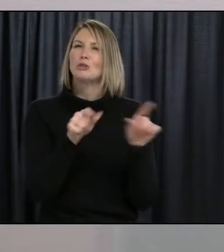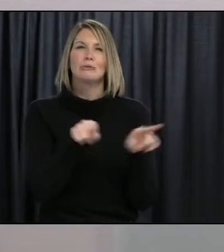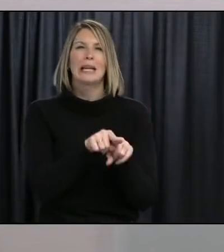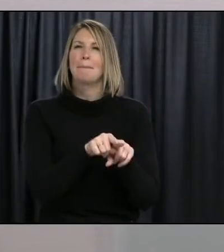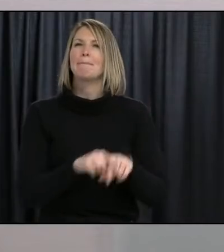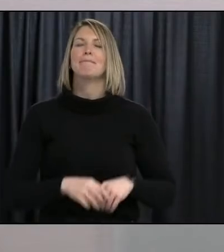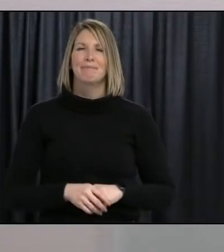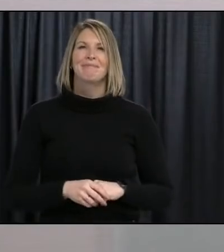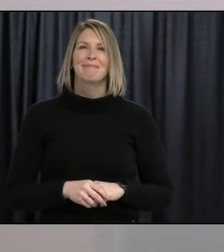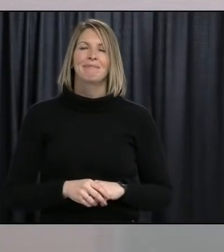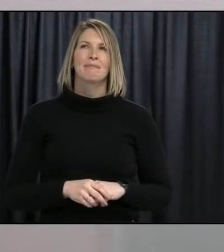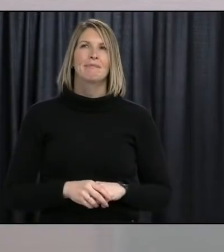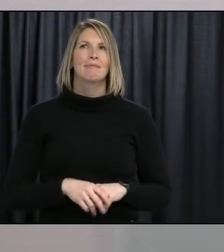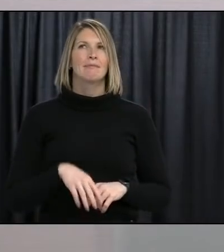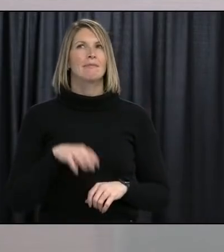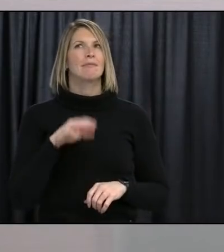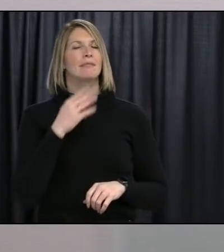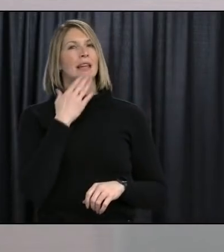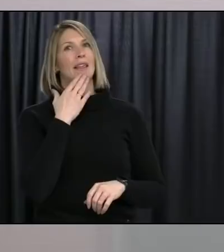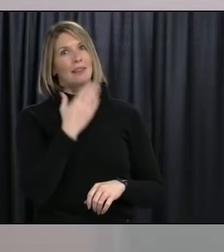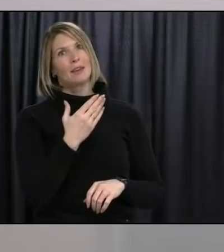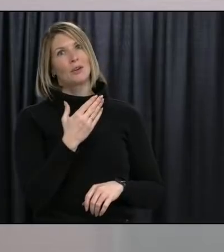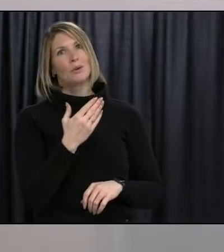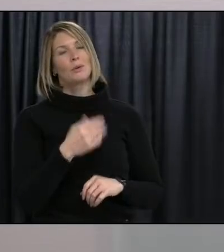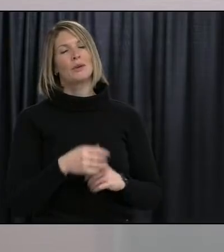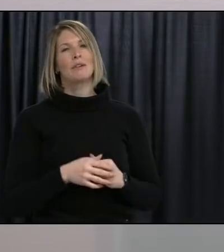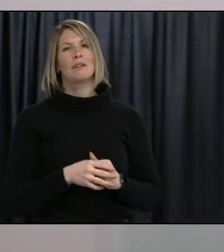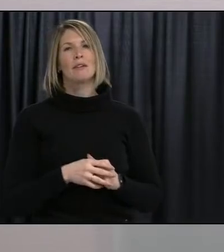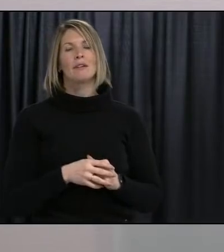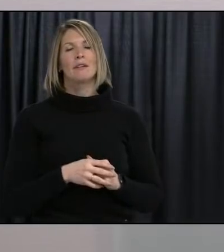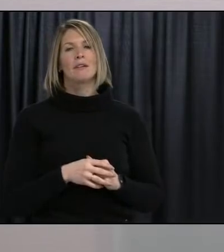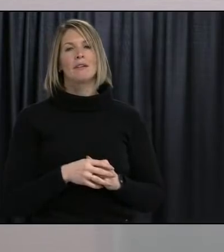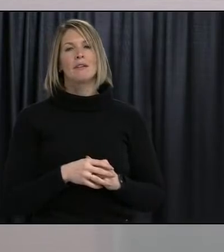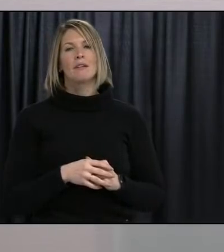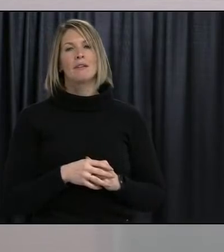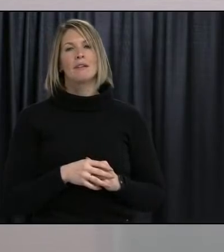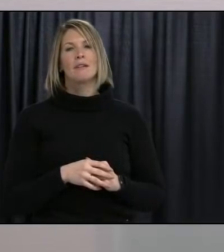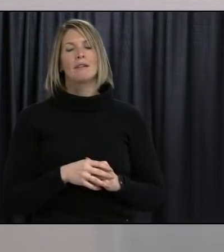Thank you. And in light of that, I mean, how